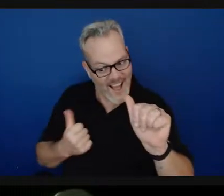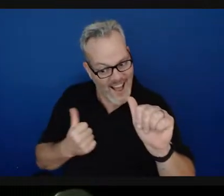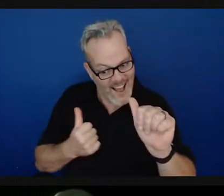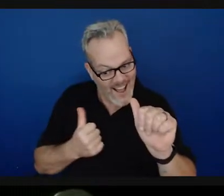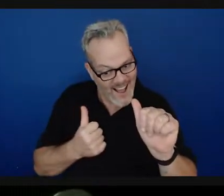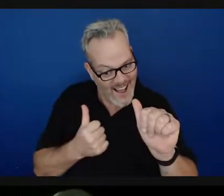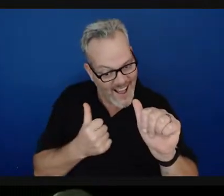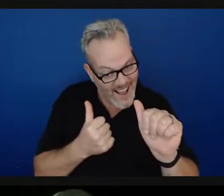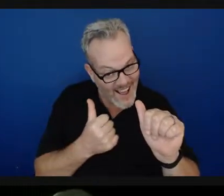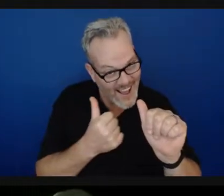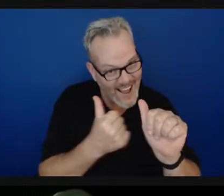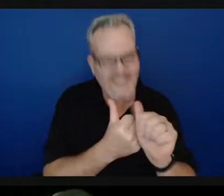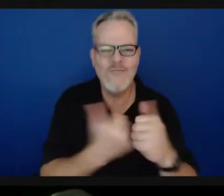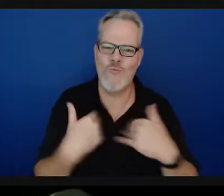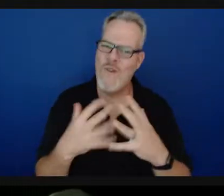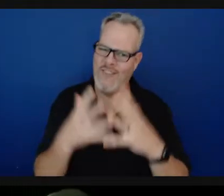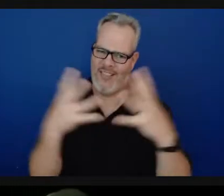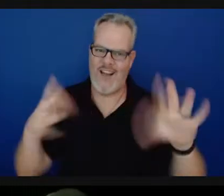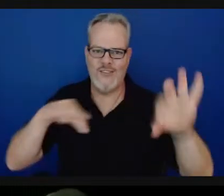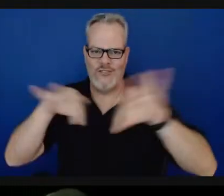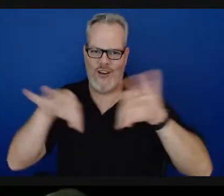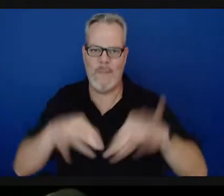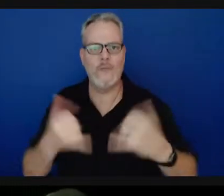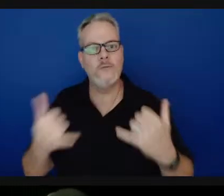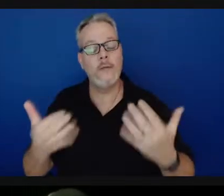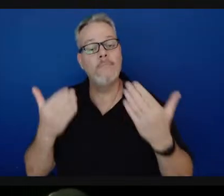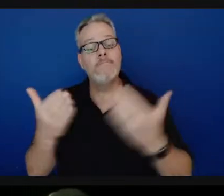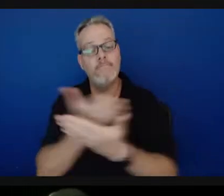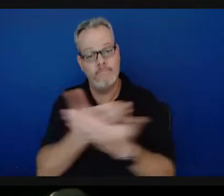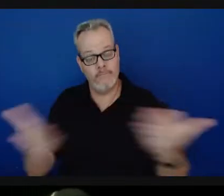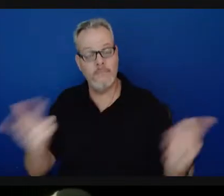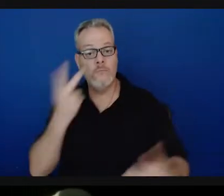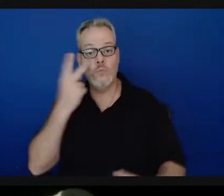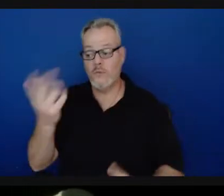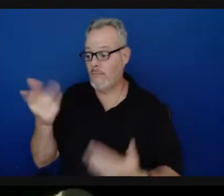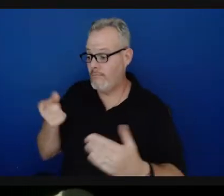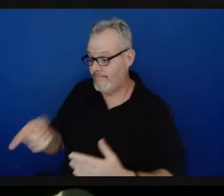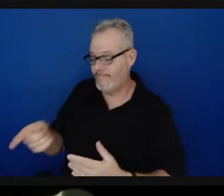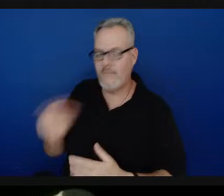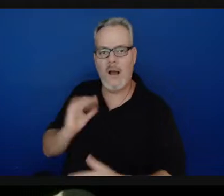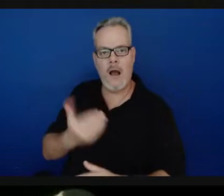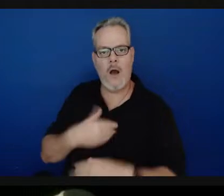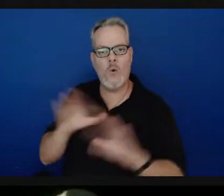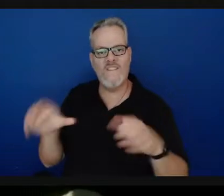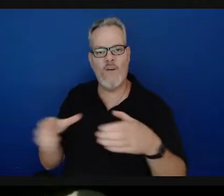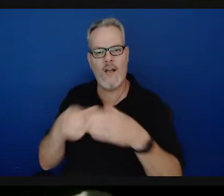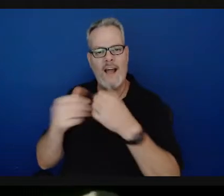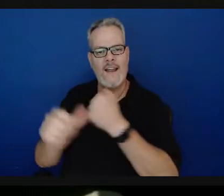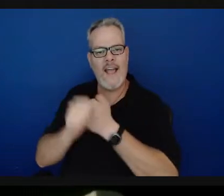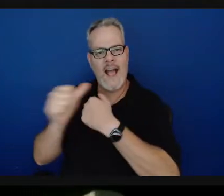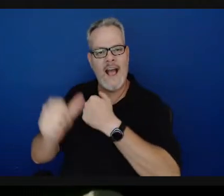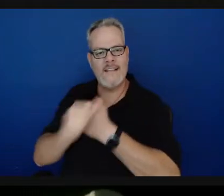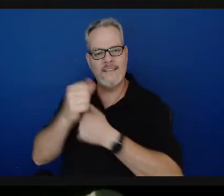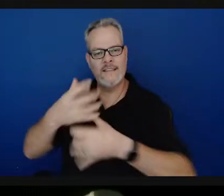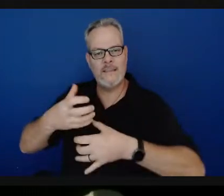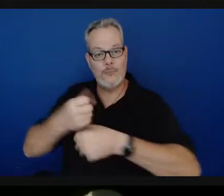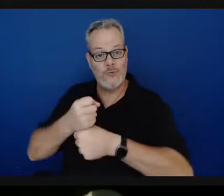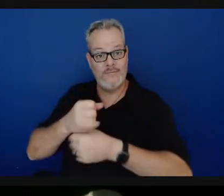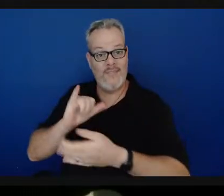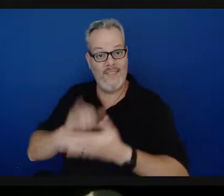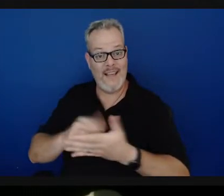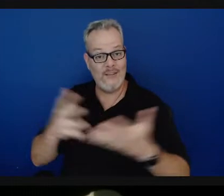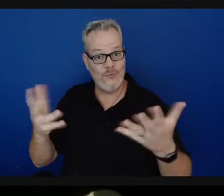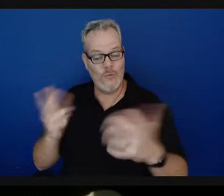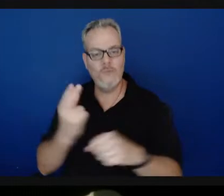today. All right, so let's turn to our volcanic hazard summary. And that will be leaning on our